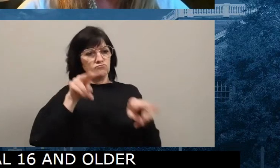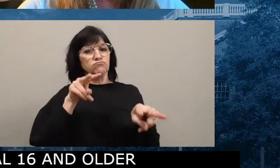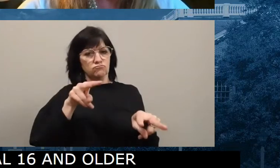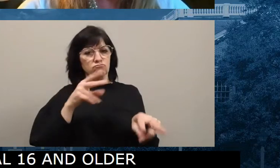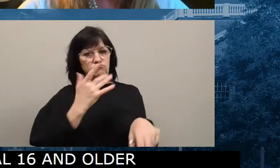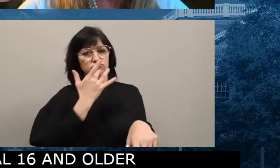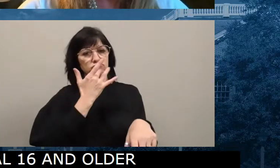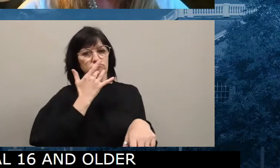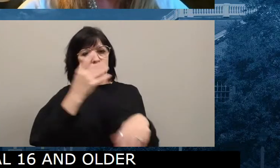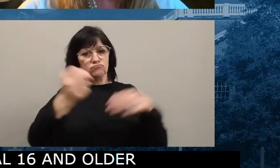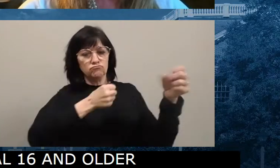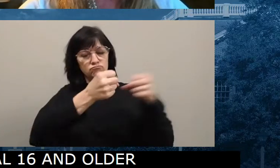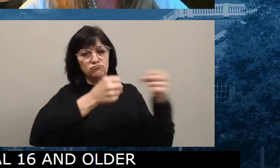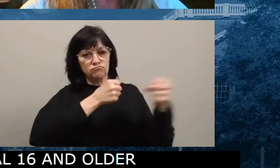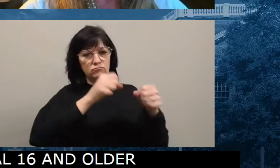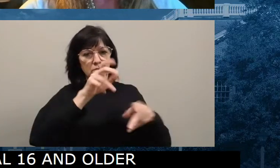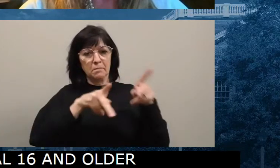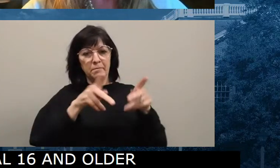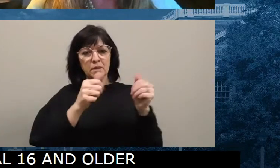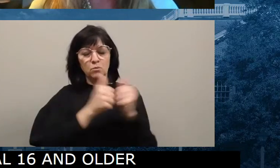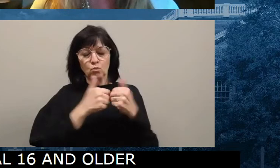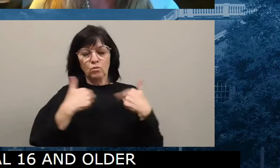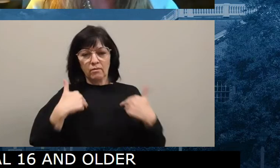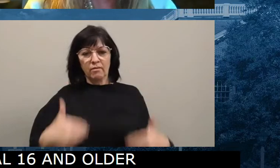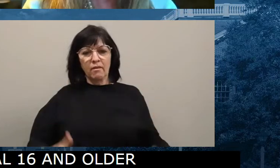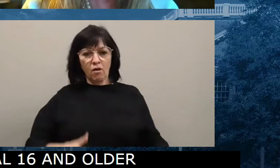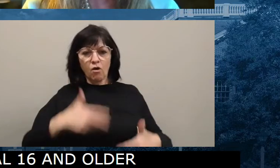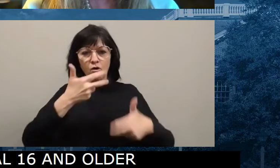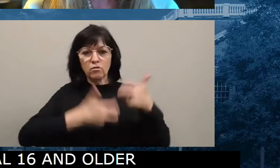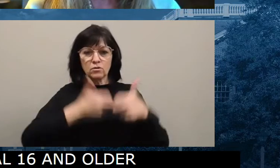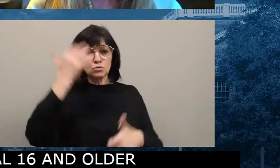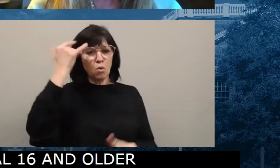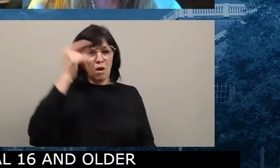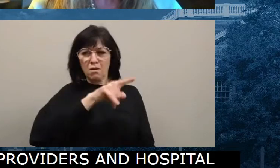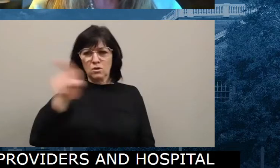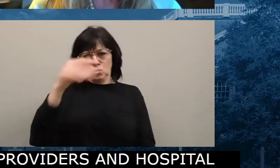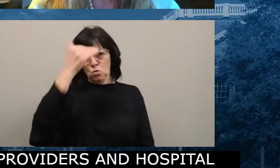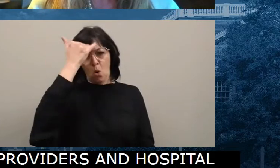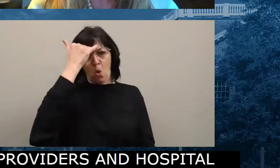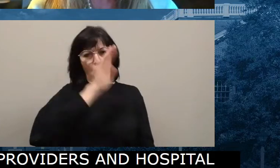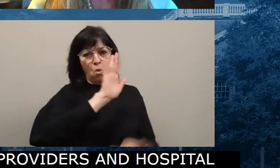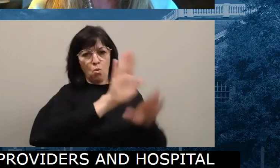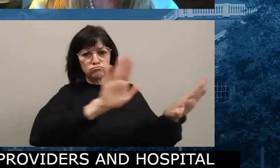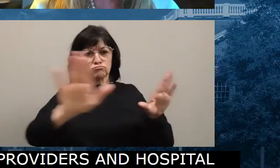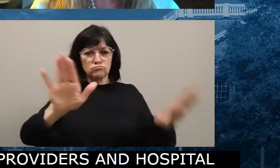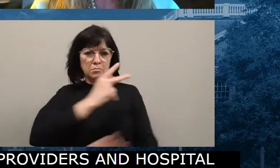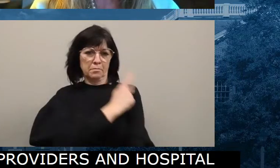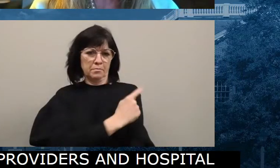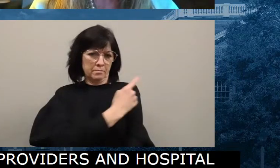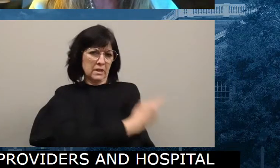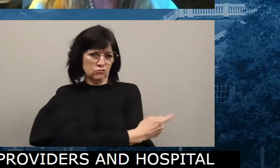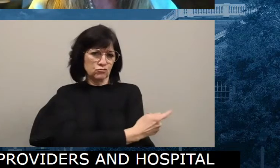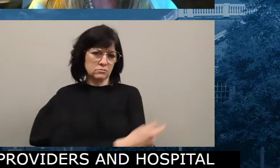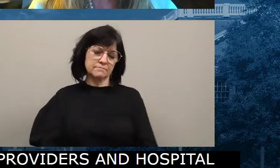was something that they could do a lot better than us, knowing the conditions of those folks.